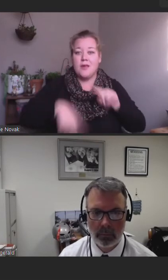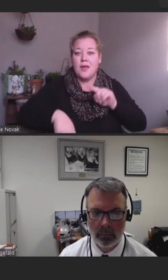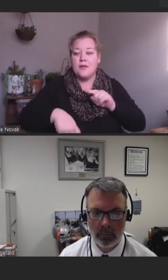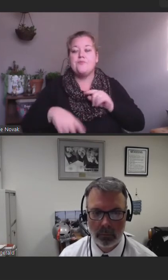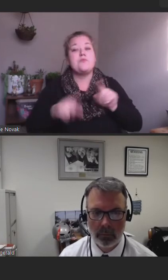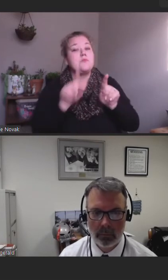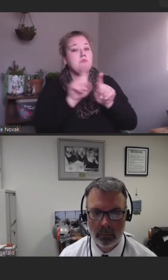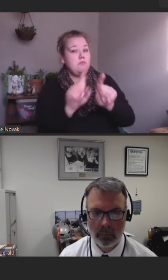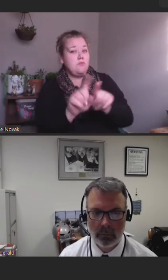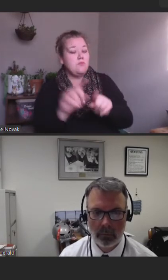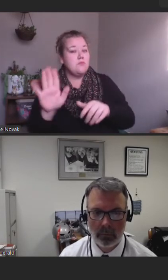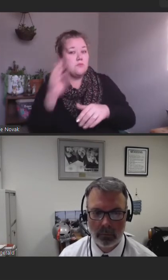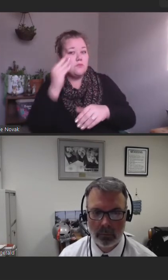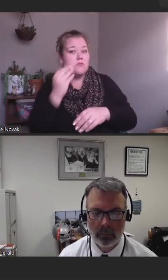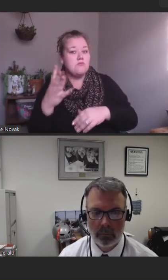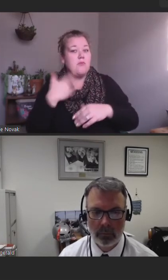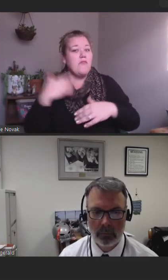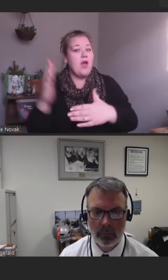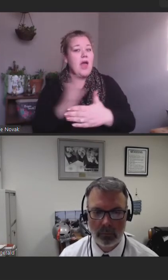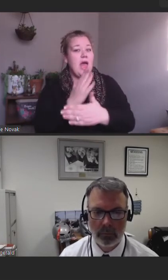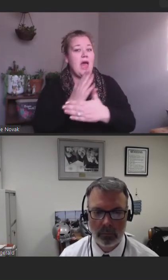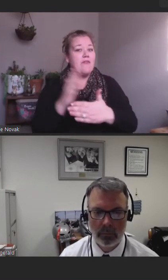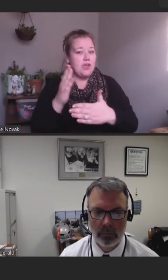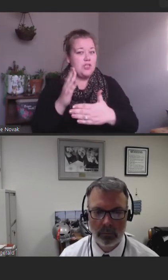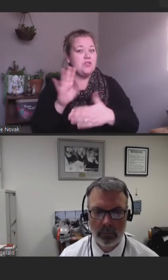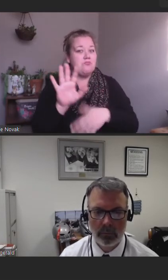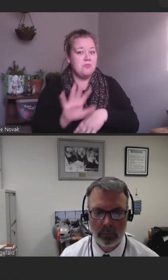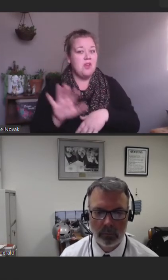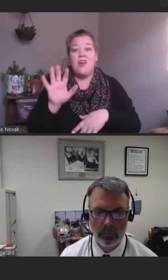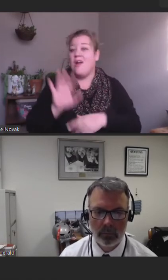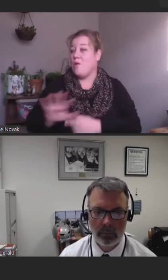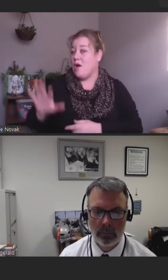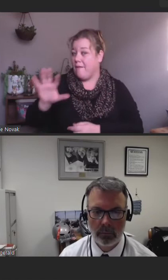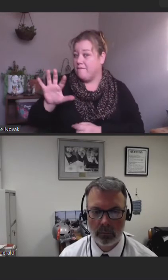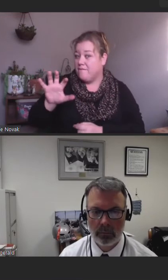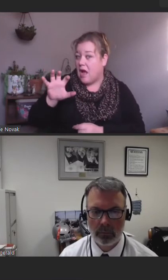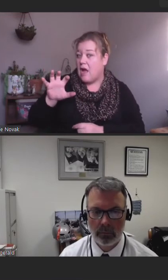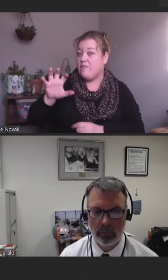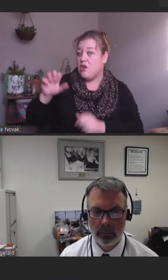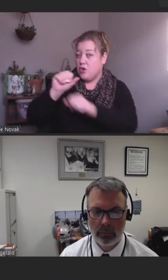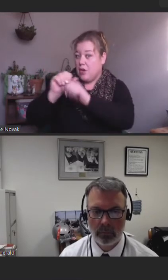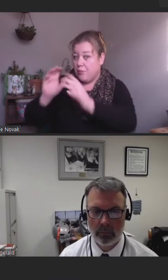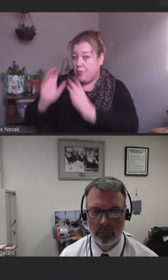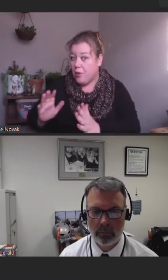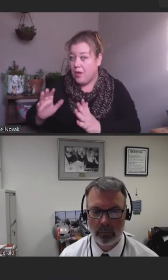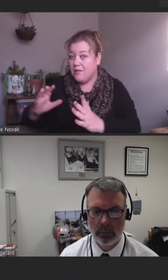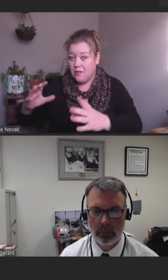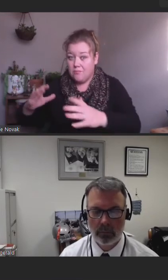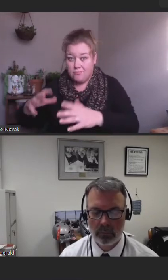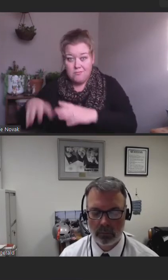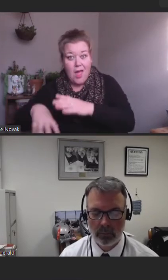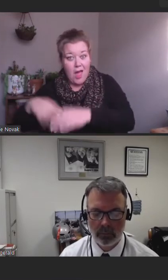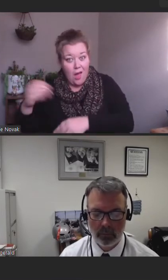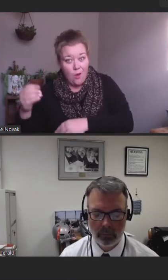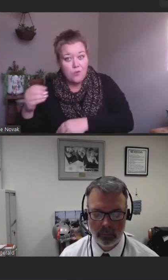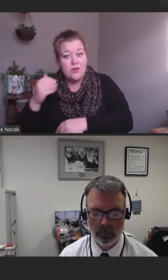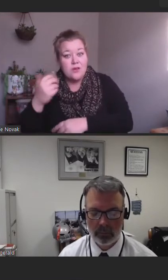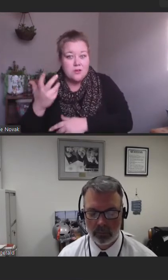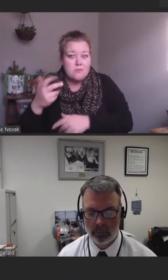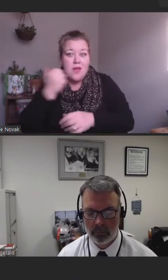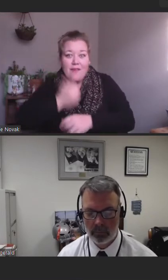averaging approximately 500 of our employees out on a daily basis because they are either under quarantine, being